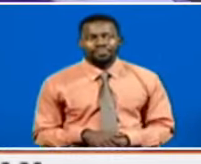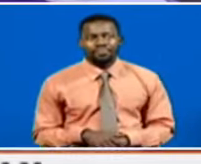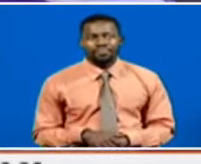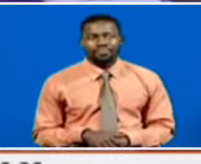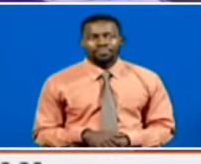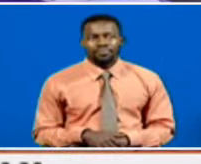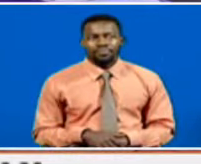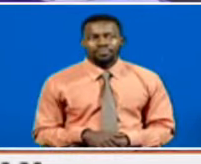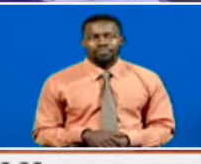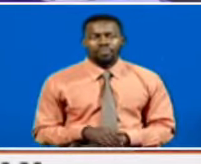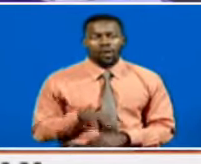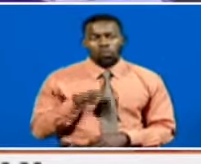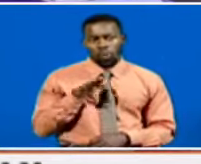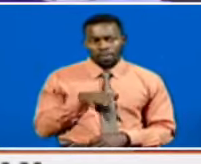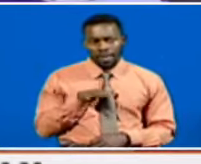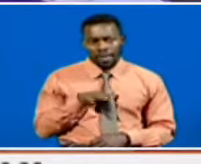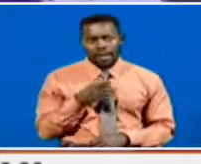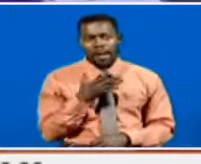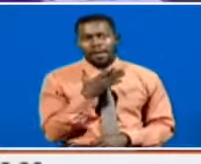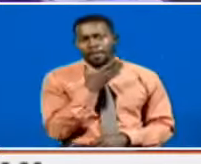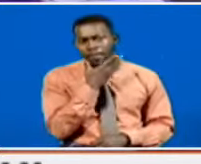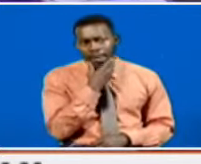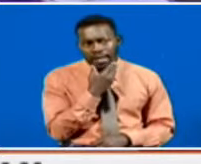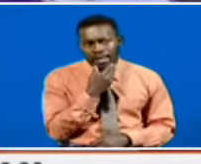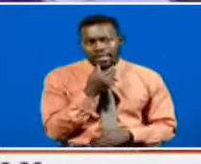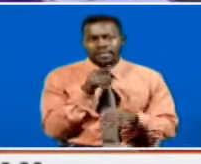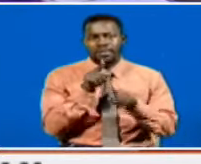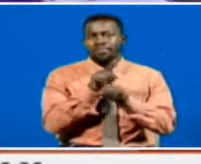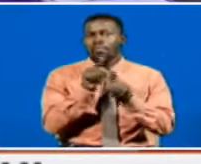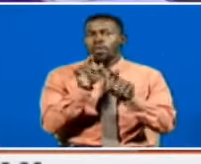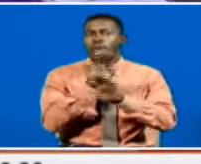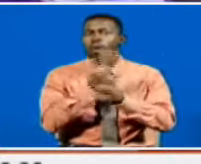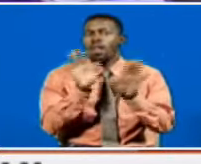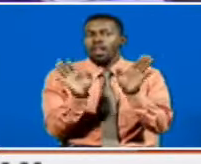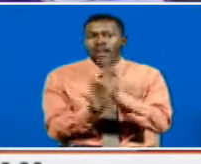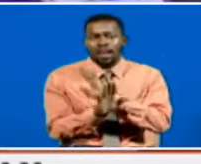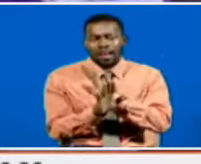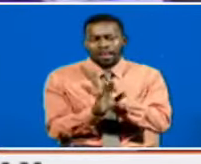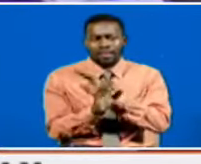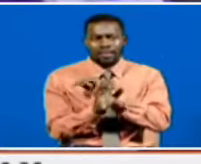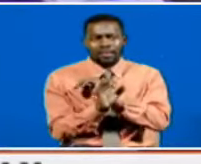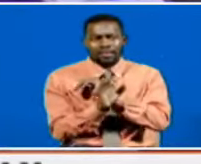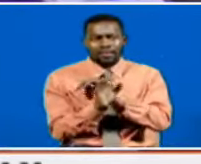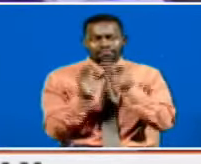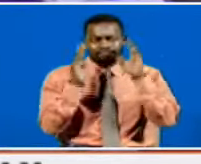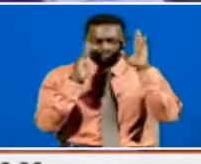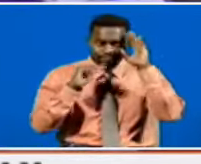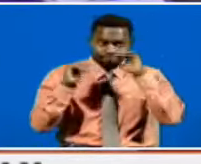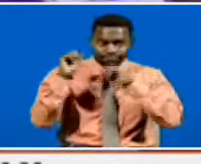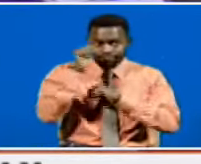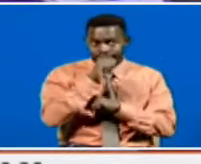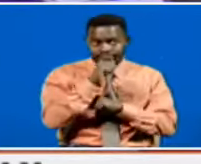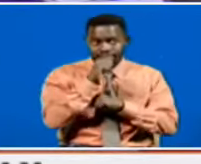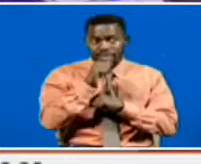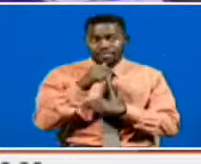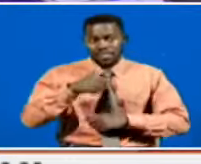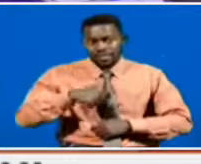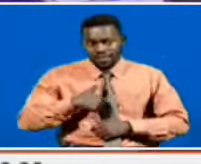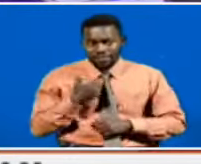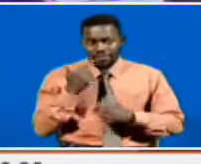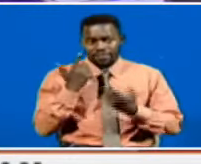airmen, women, and the entire Kenya Defense Forces, I want to condole with the